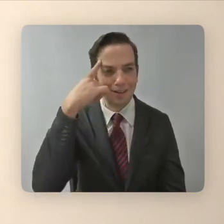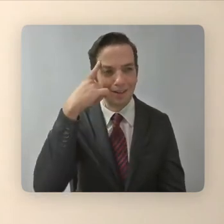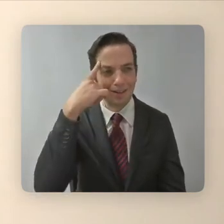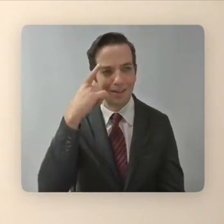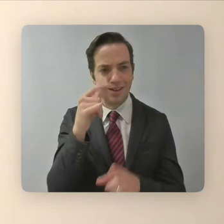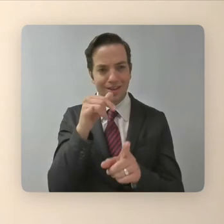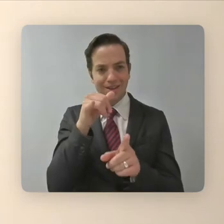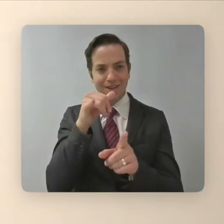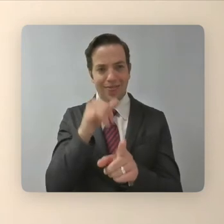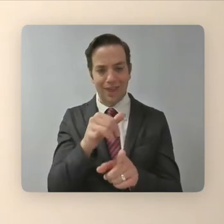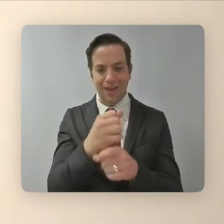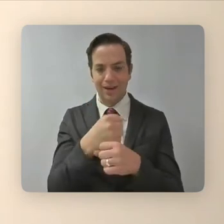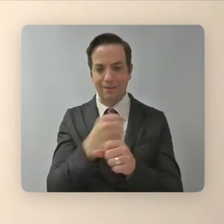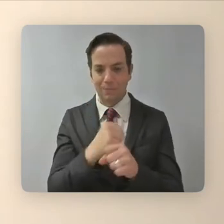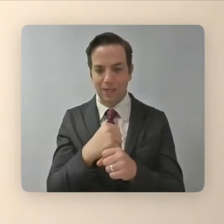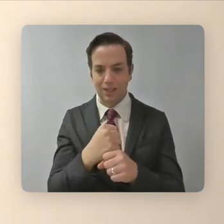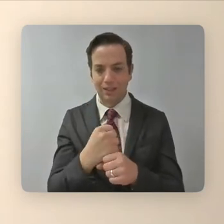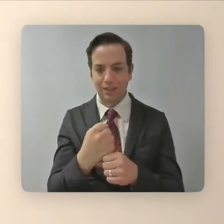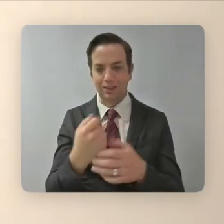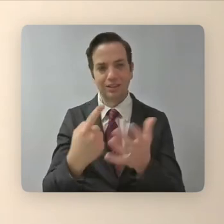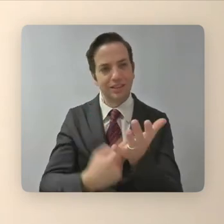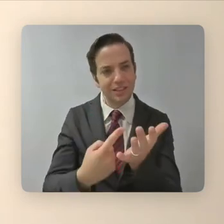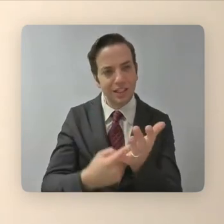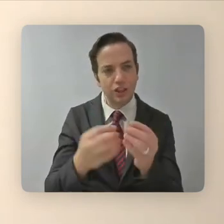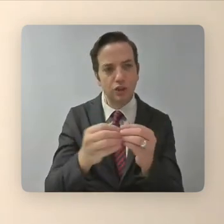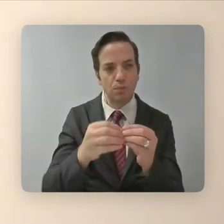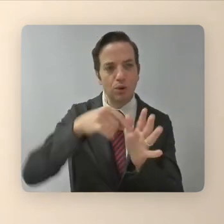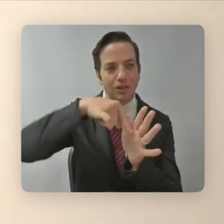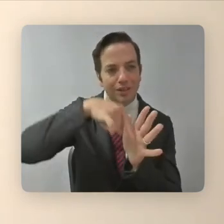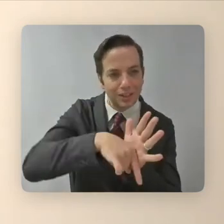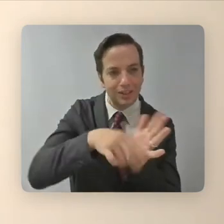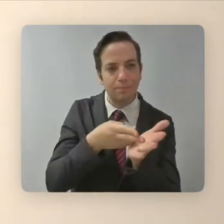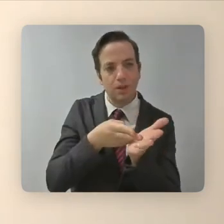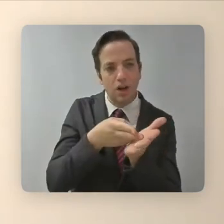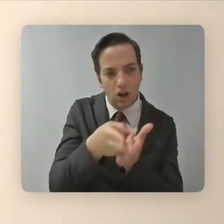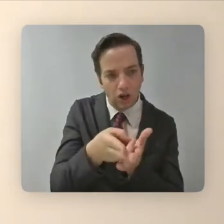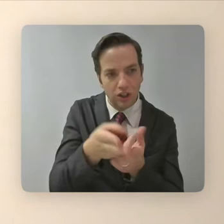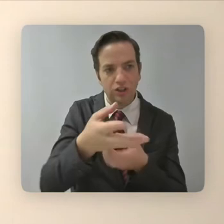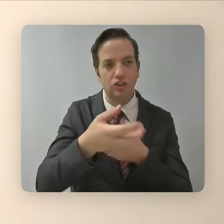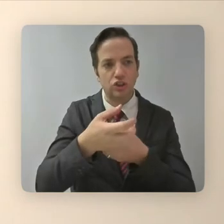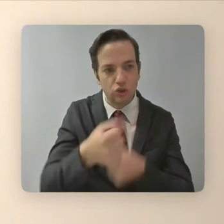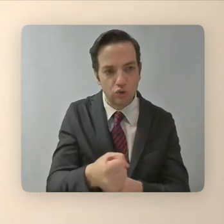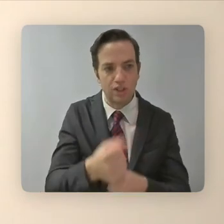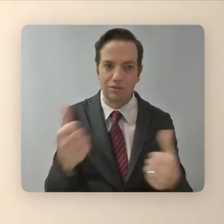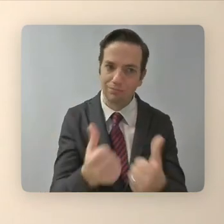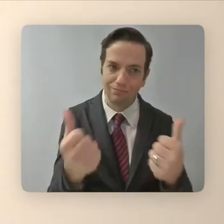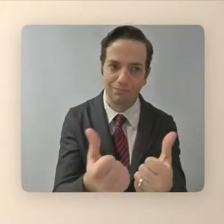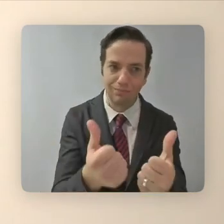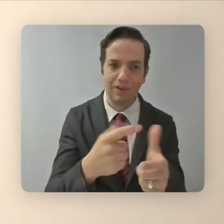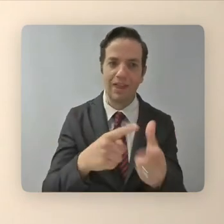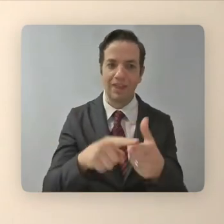a more honest and intimate and trusting atmosphere that really